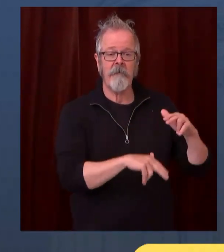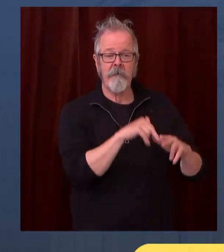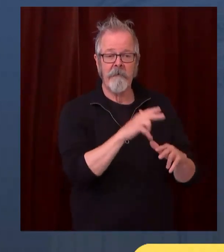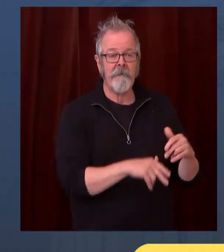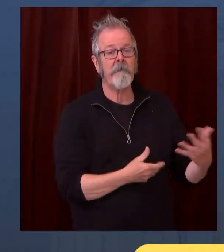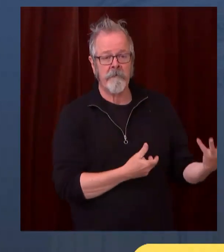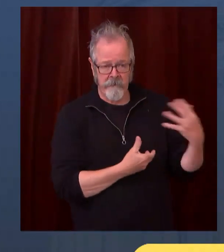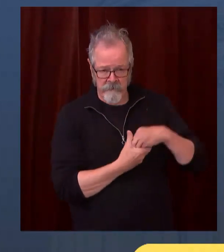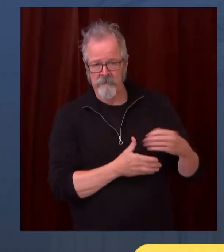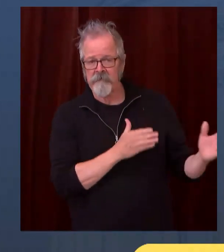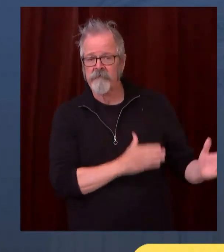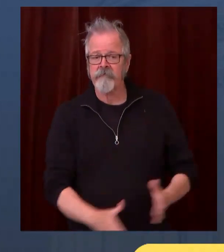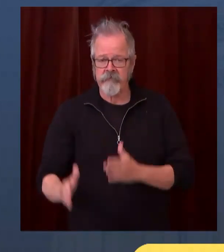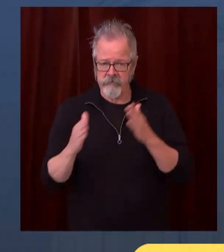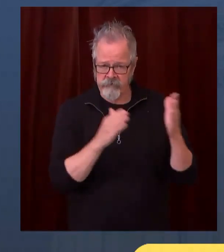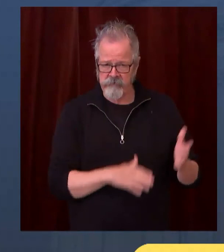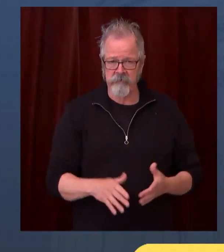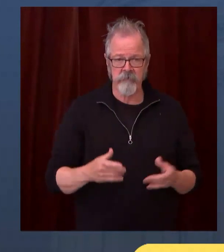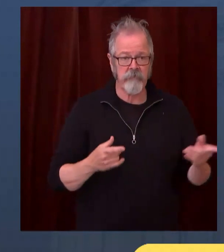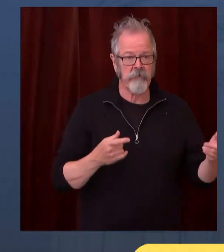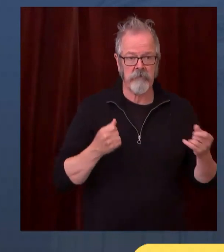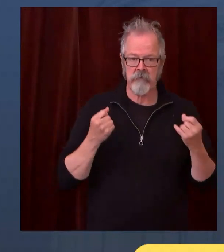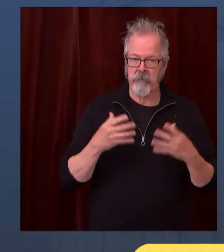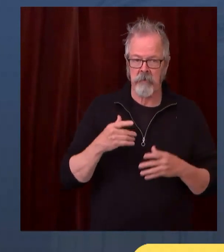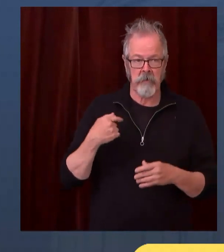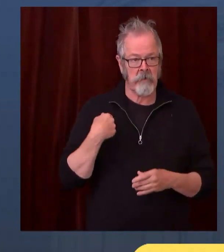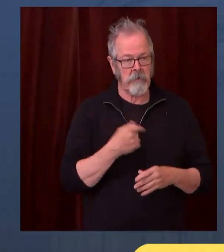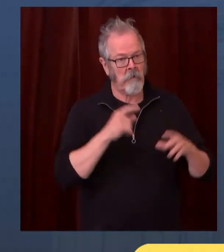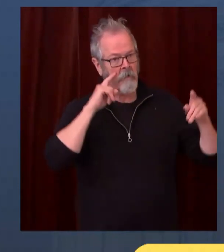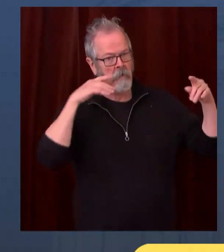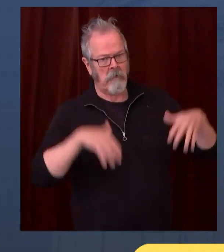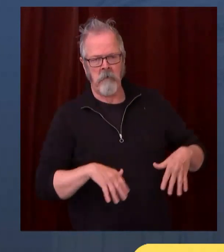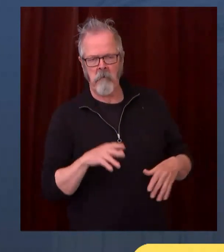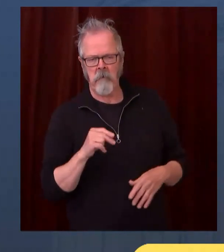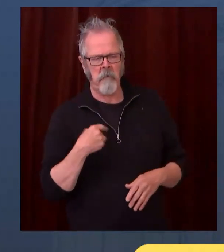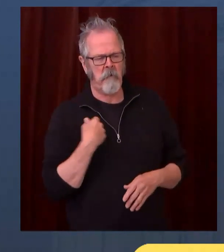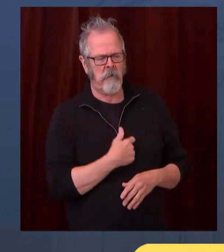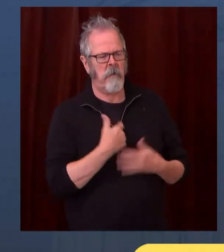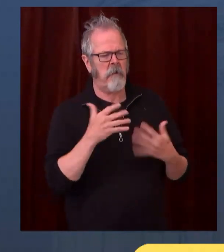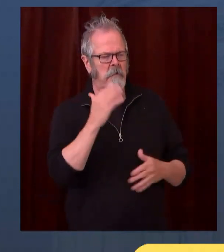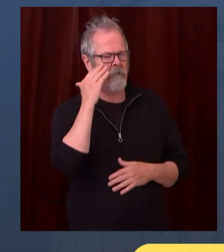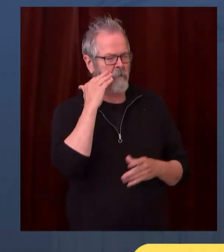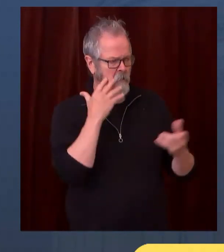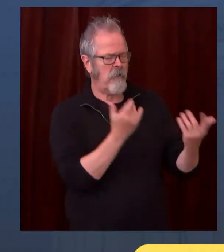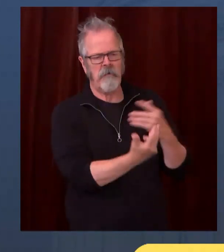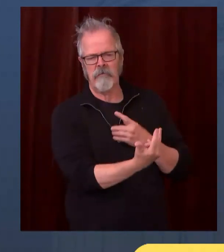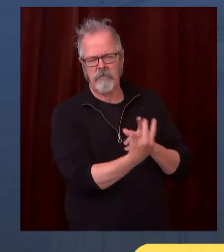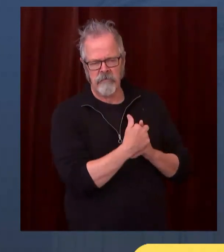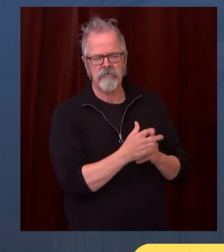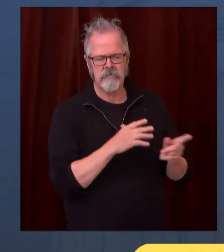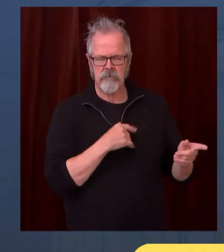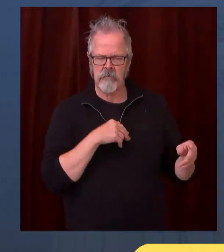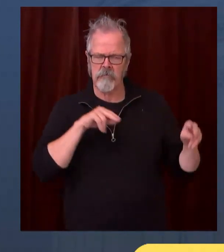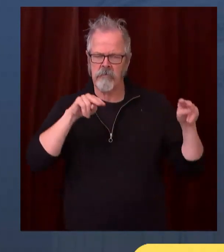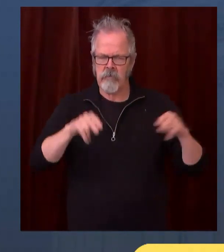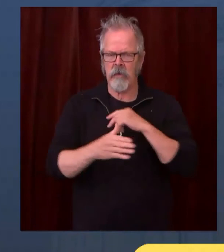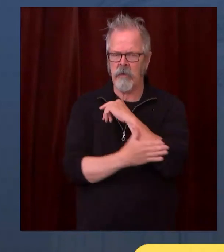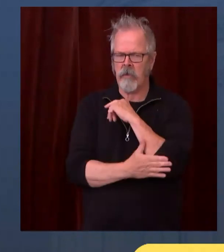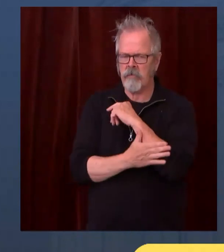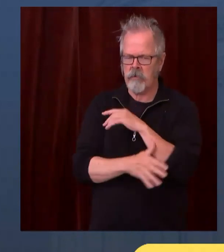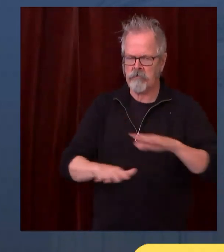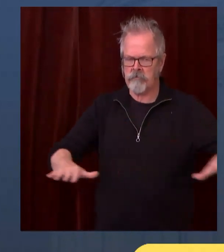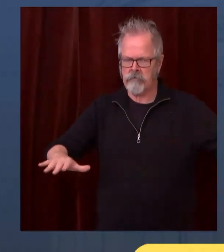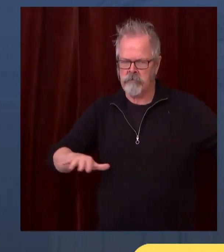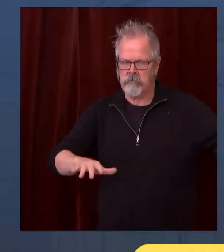it's not automatic that visitation just gets opened wide up, as you saw from that first chart the governor